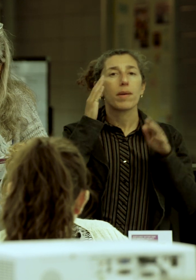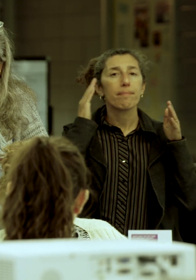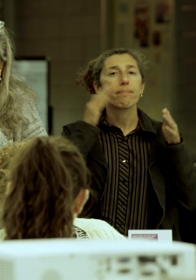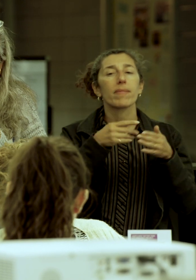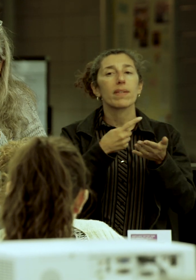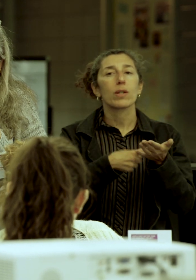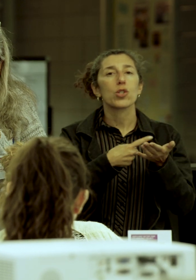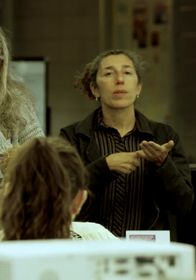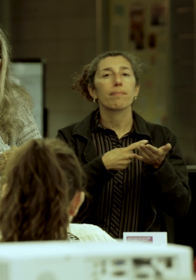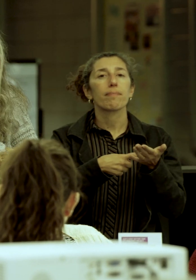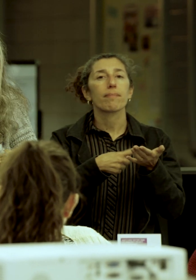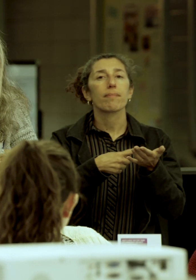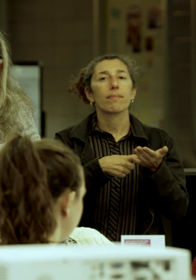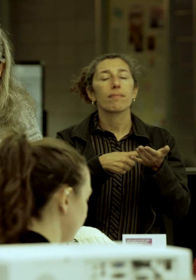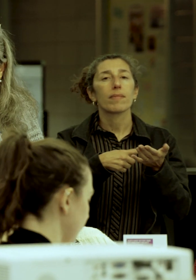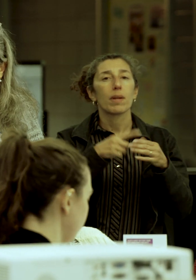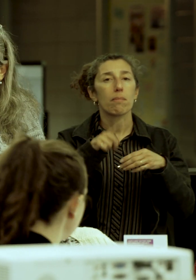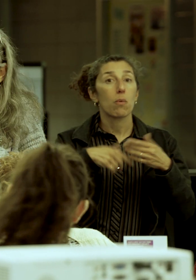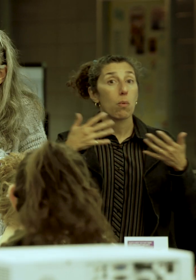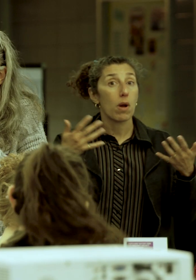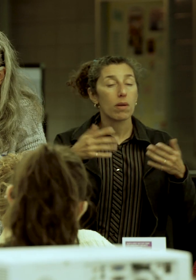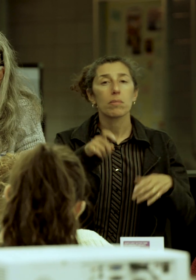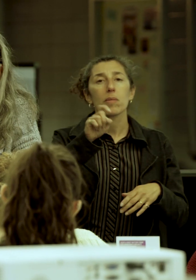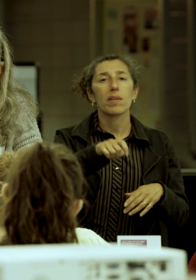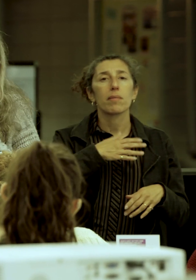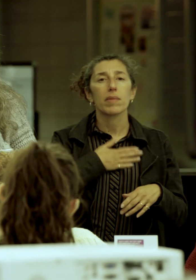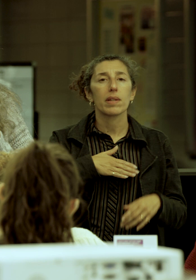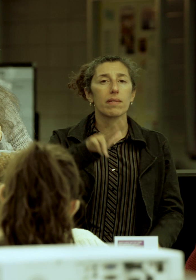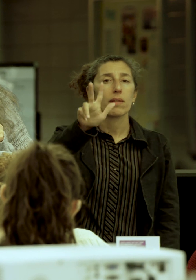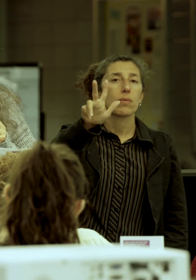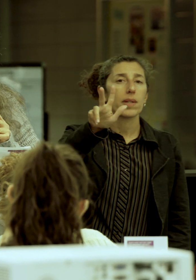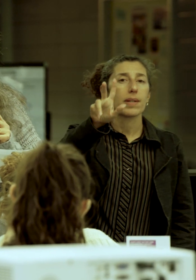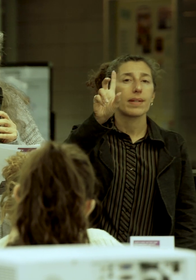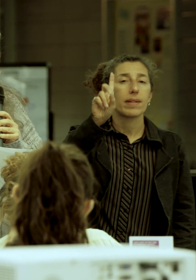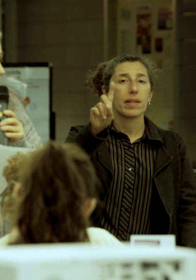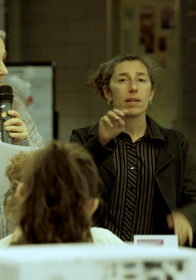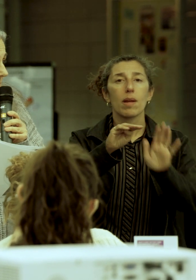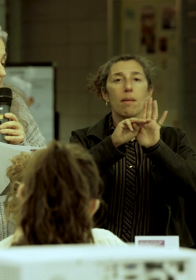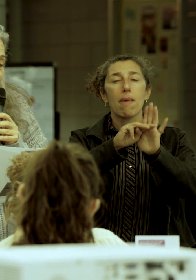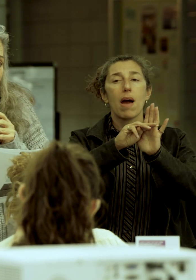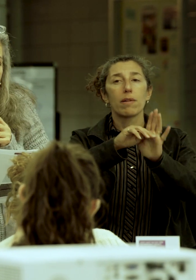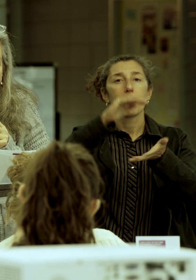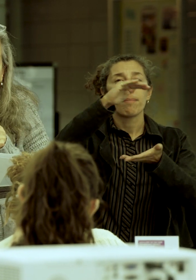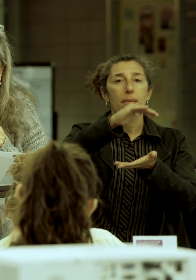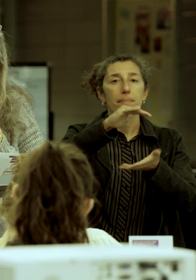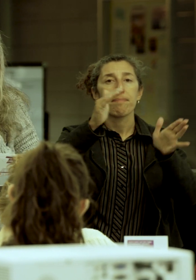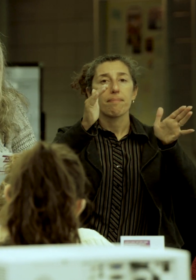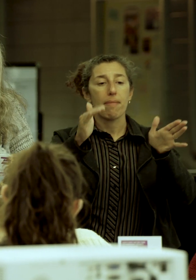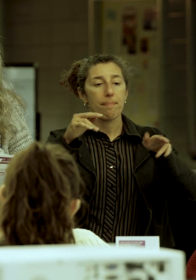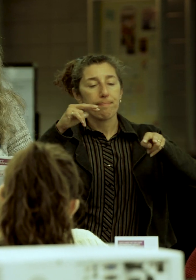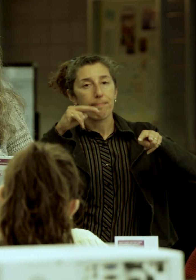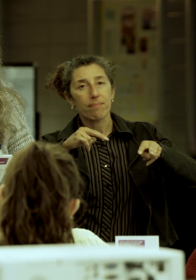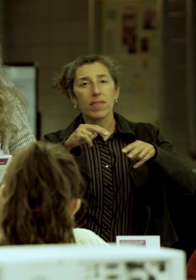meetings, that we really need to have three-dimensional models available to us. We spend a great deal of time in these meetings, at least at the tables I've been in, trying to